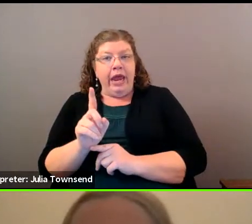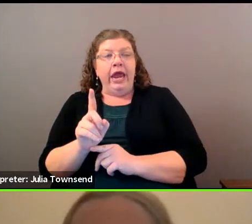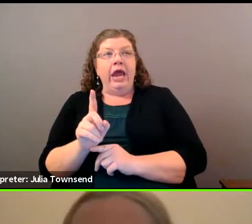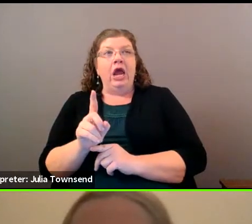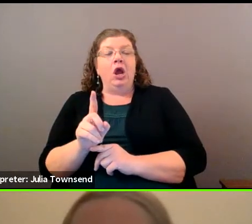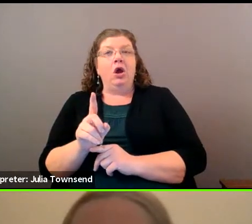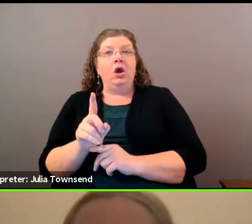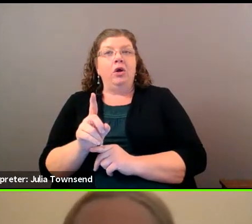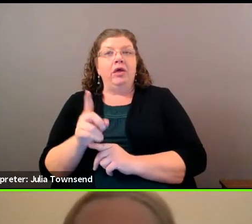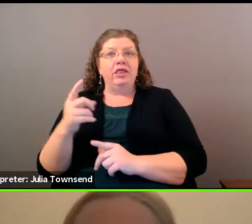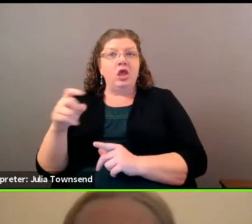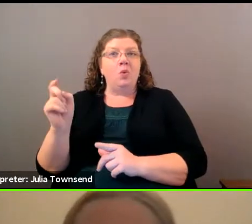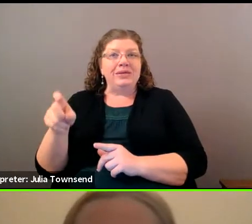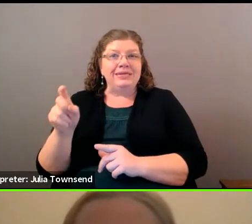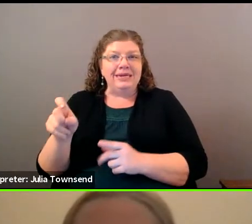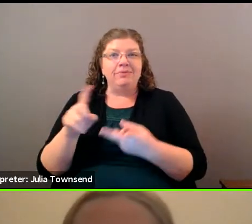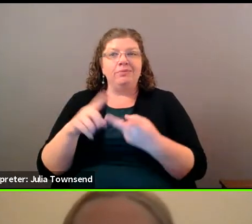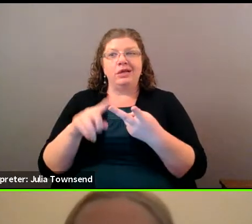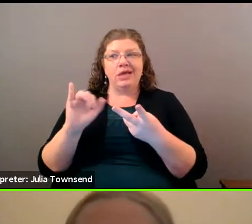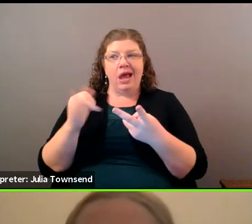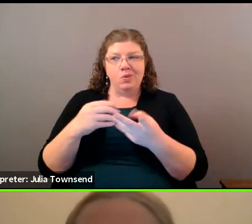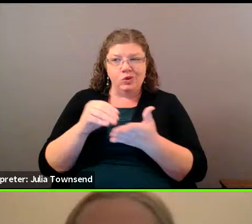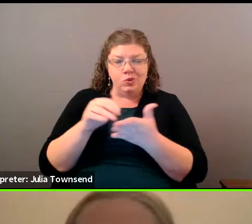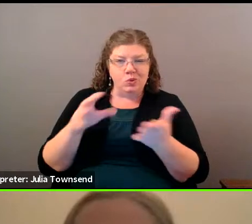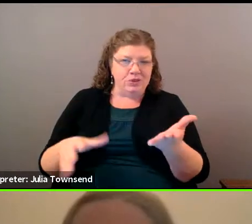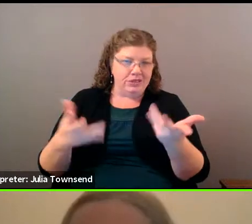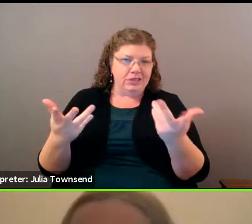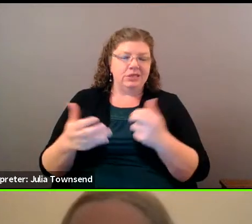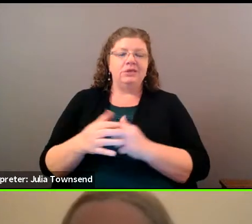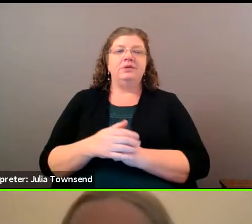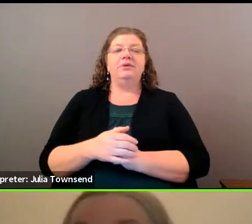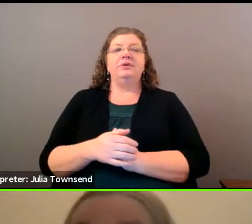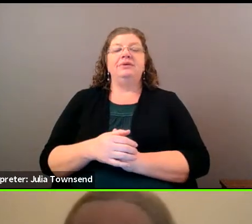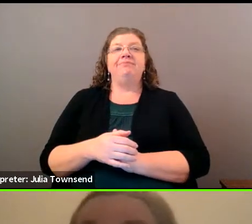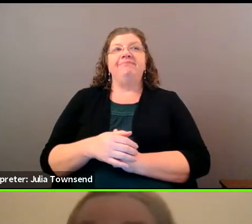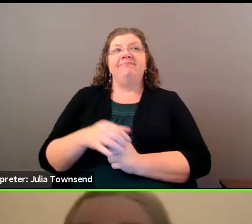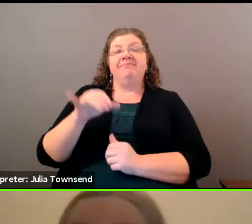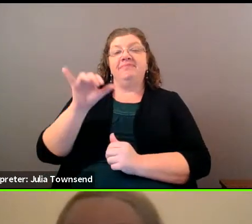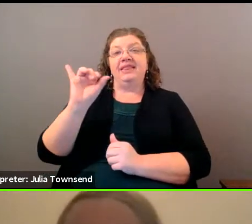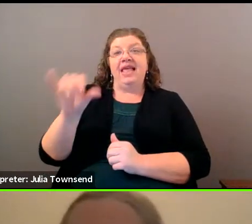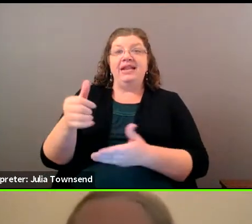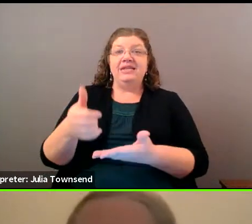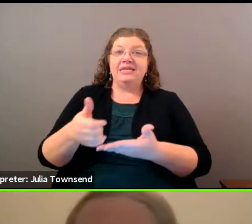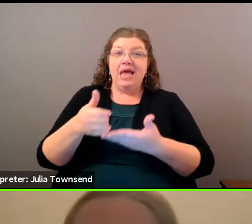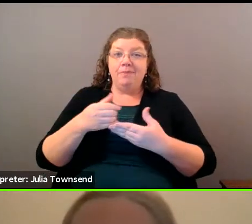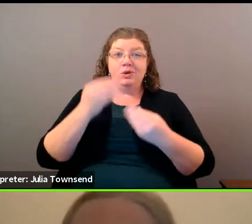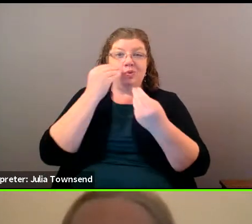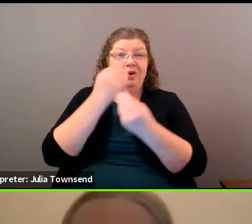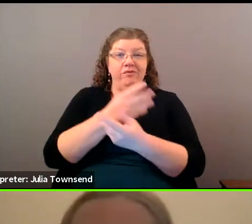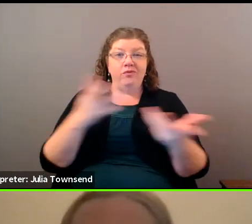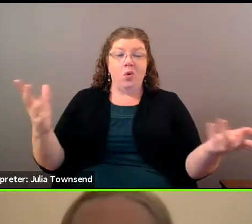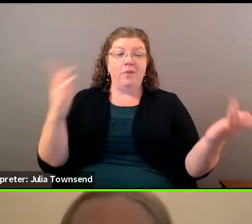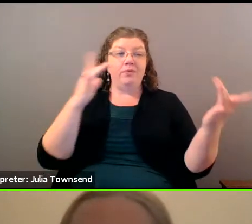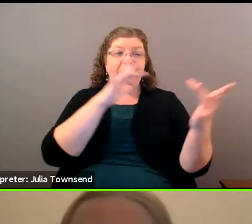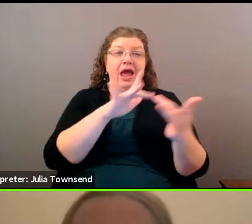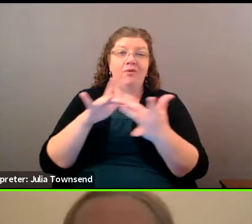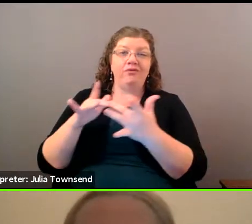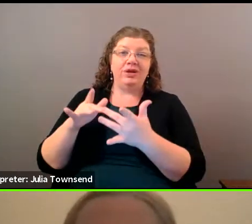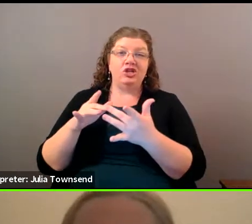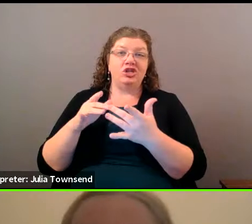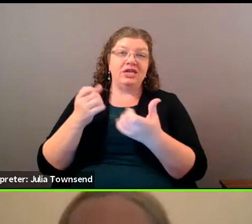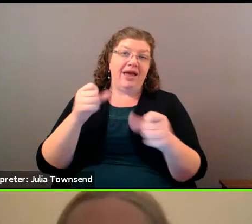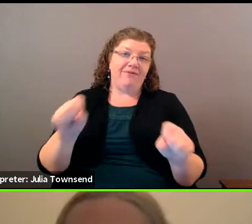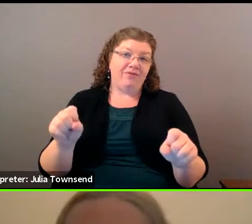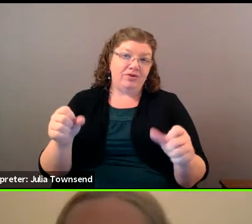need, as well as our students. So that is helping to inform the outreach efforts to